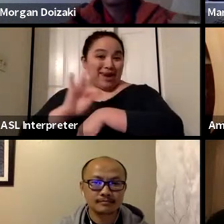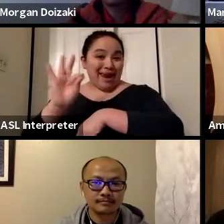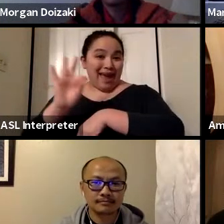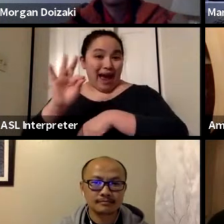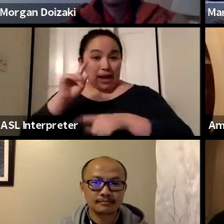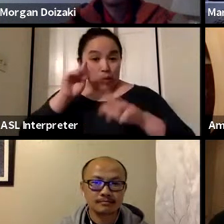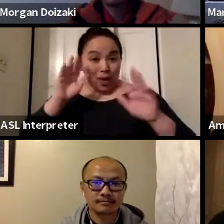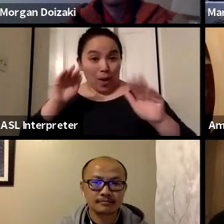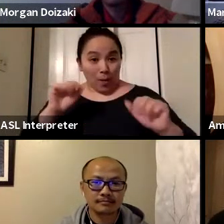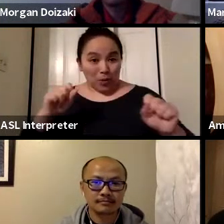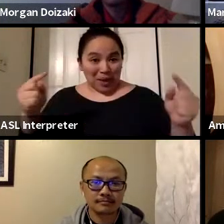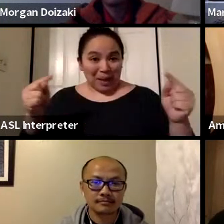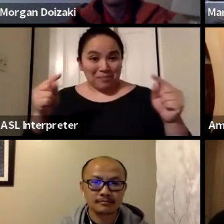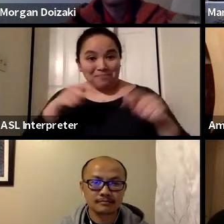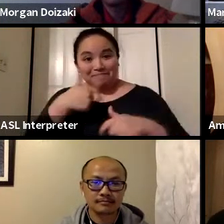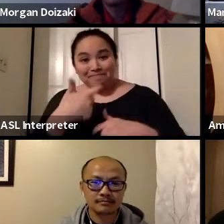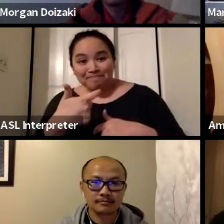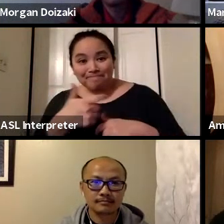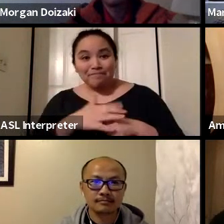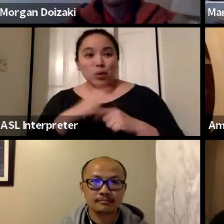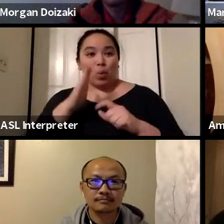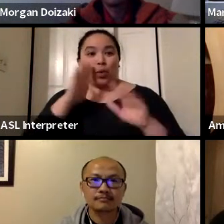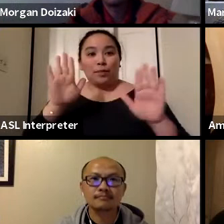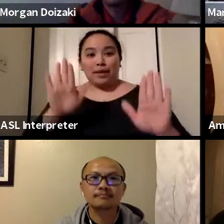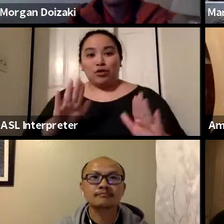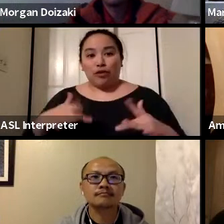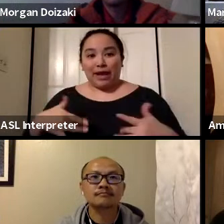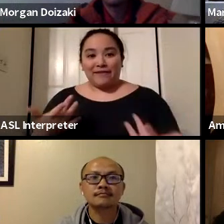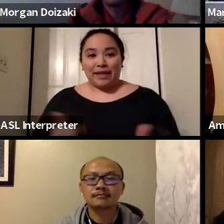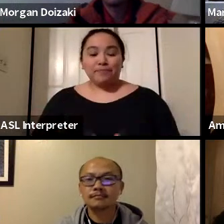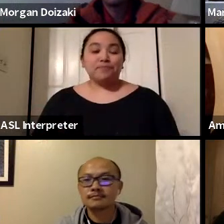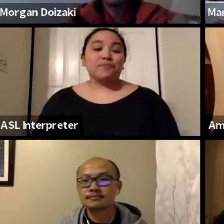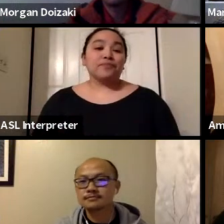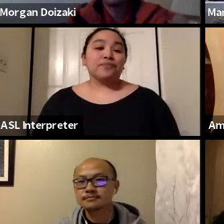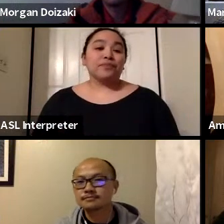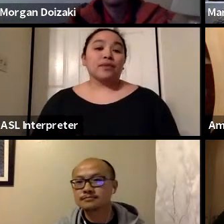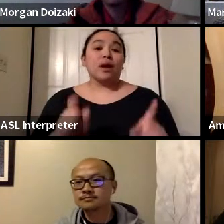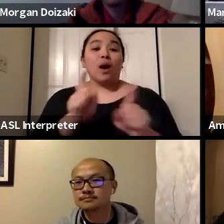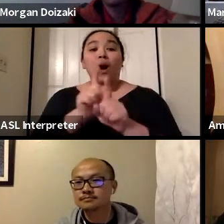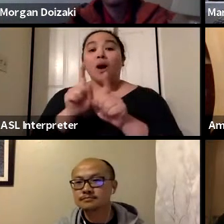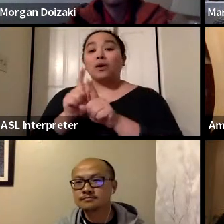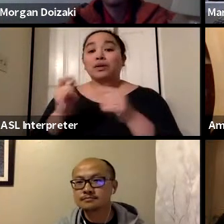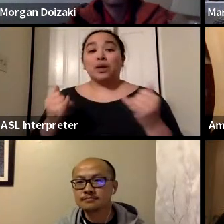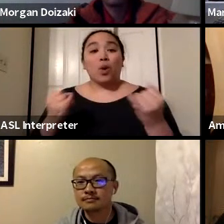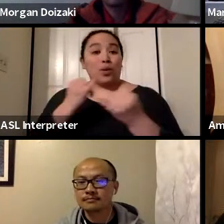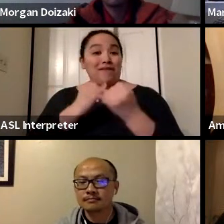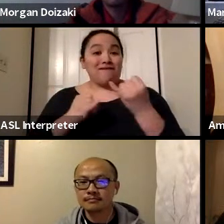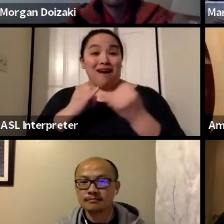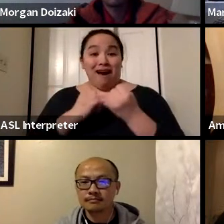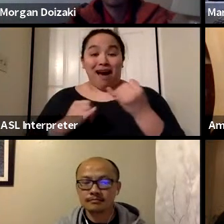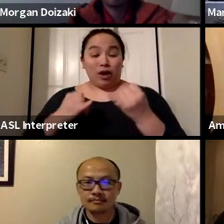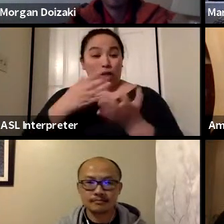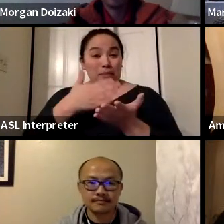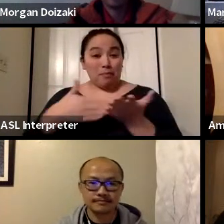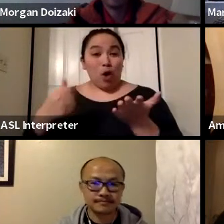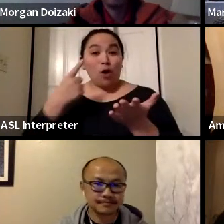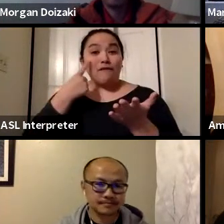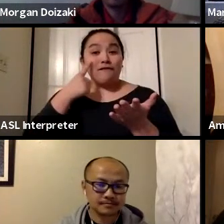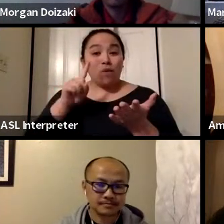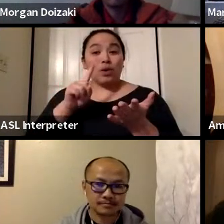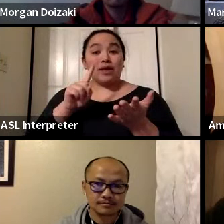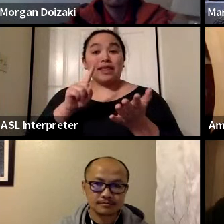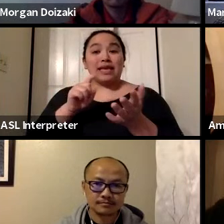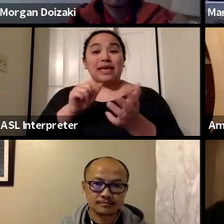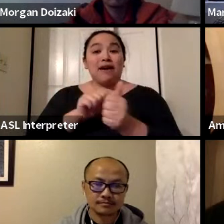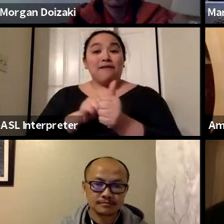can all, it's going to be a great event. We are also in the final stages of our displacement avoidance plan report